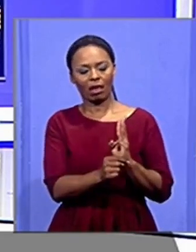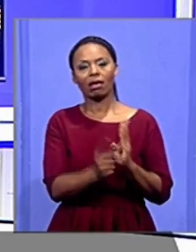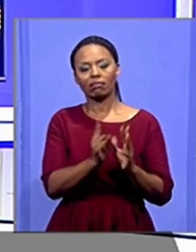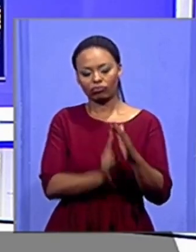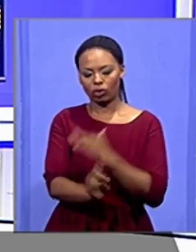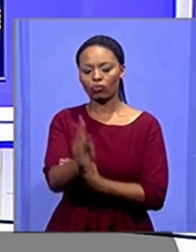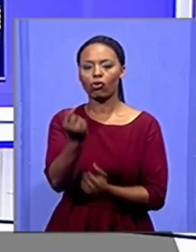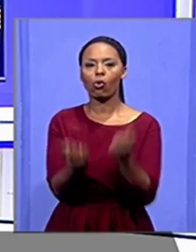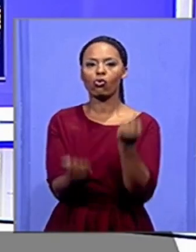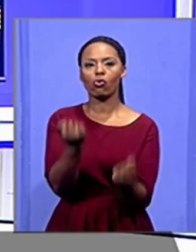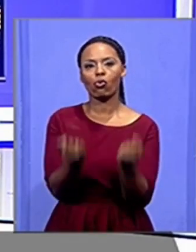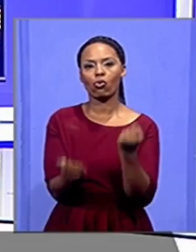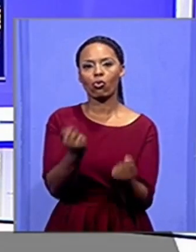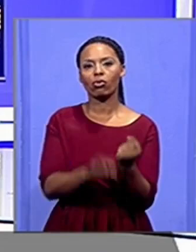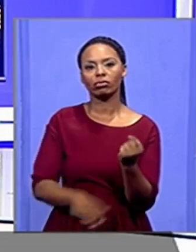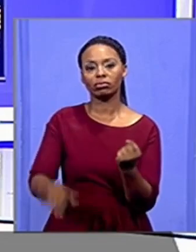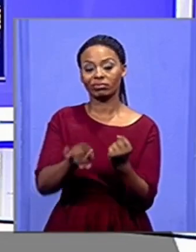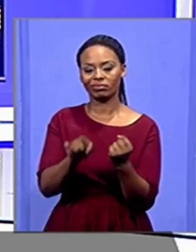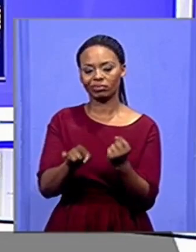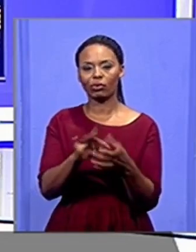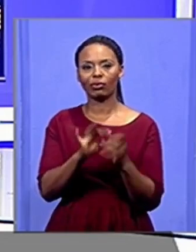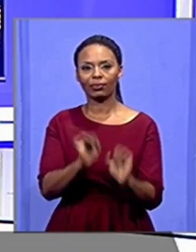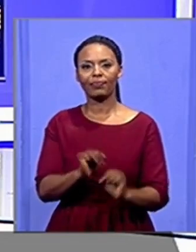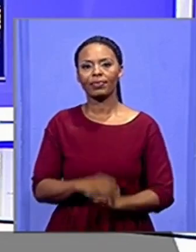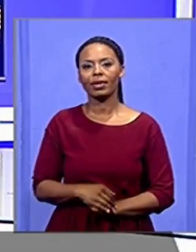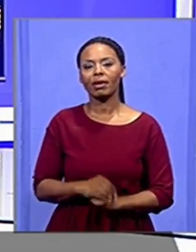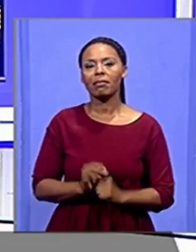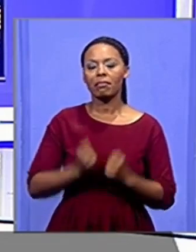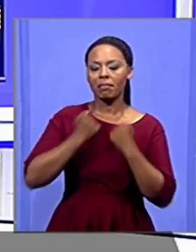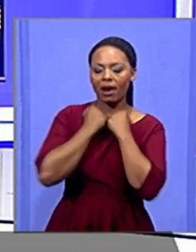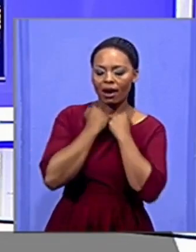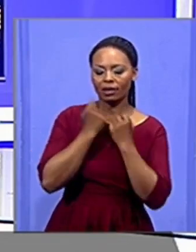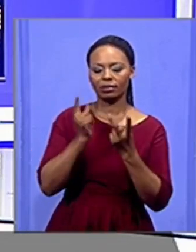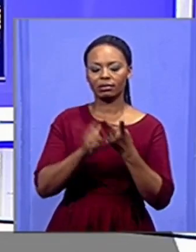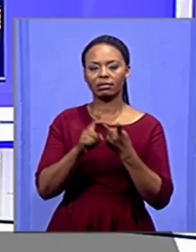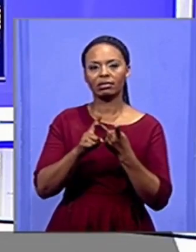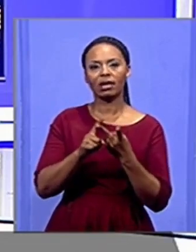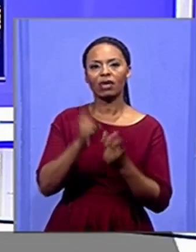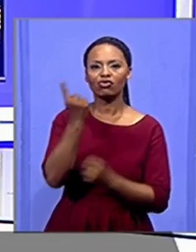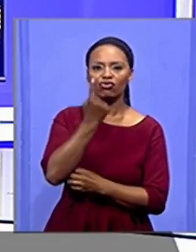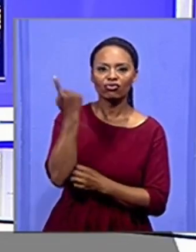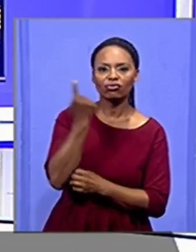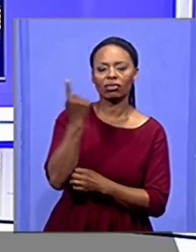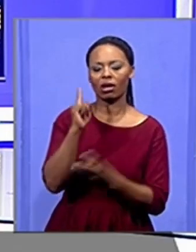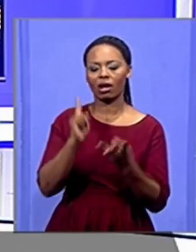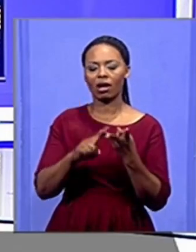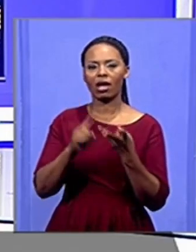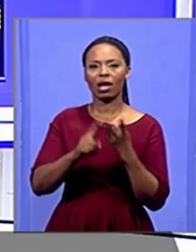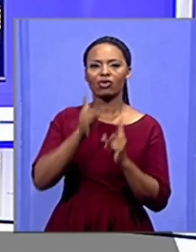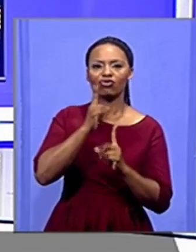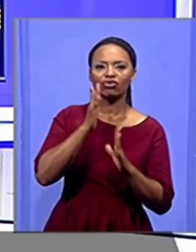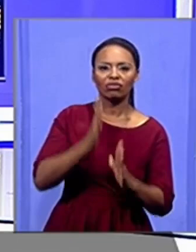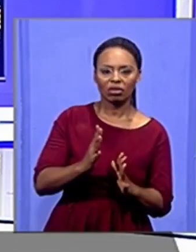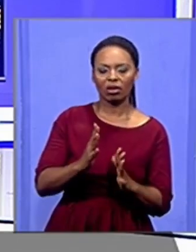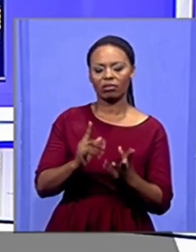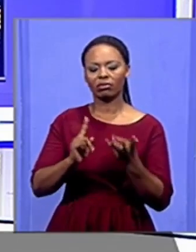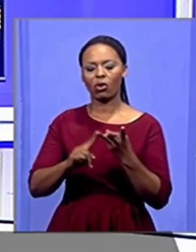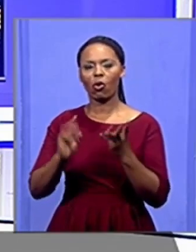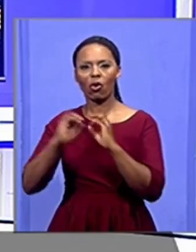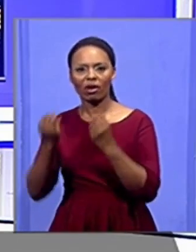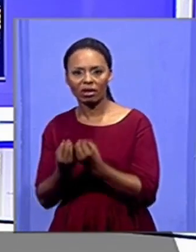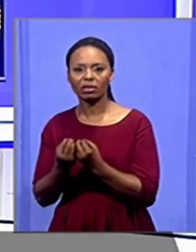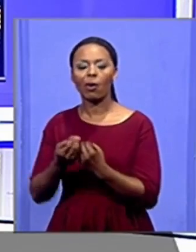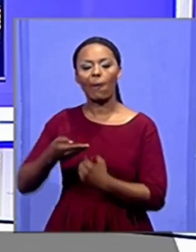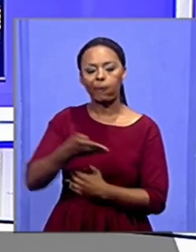kgorotsheko ya magistrata wa selegae. Batswadi barutwana bao ba amegilego le maloko a mekgatlo e mengwe ba